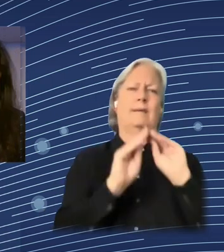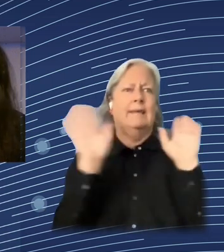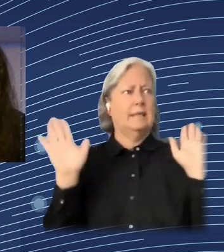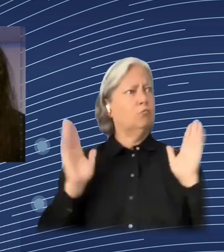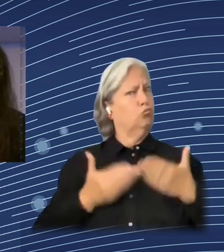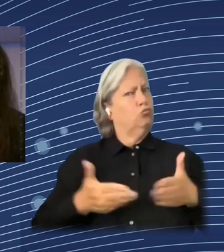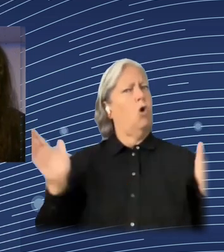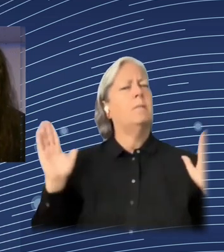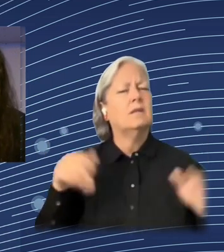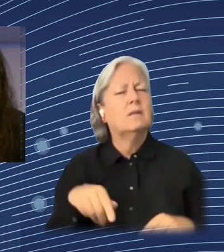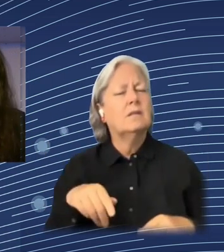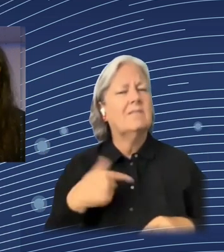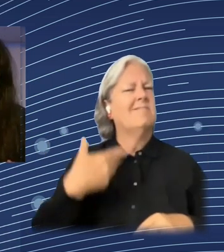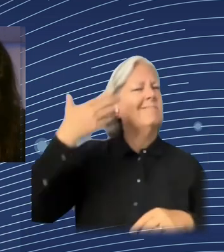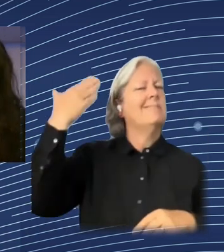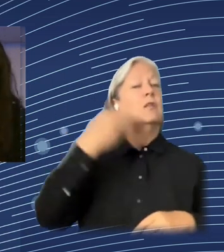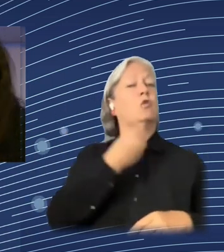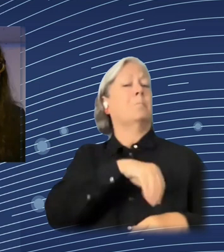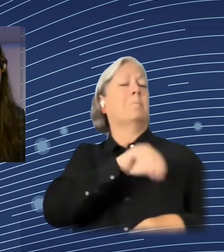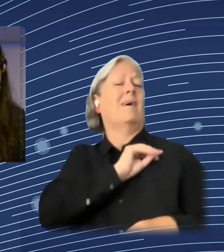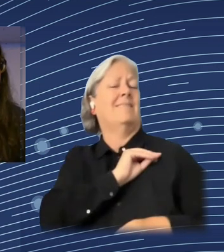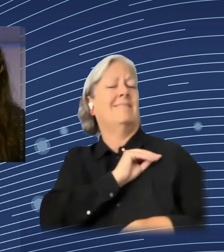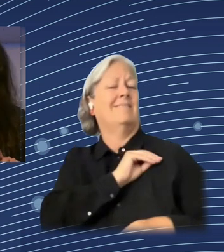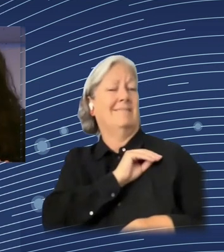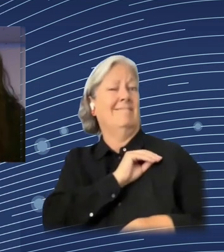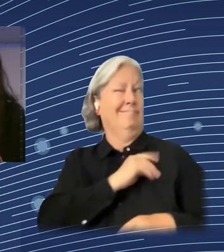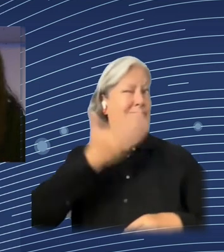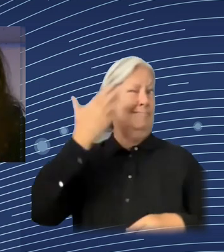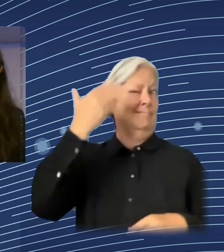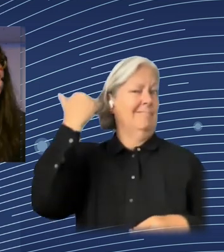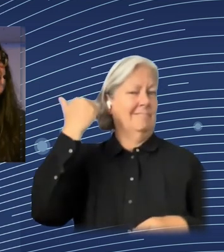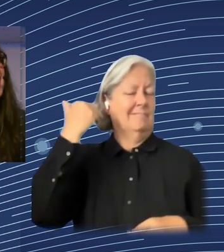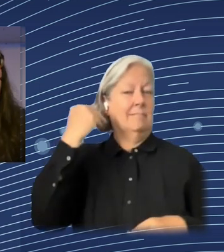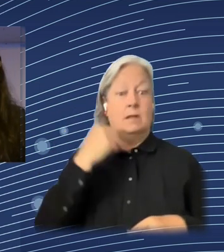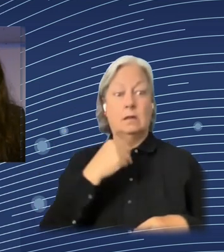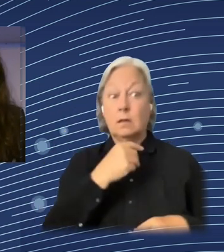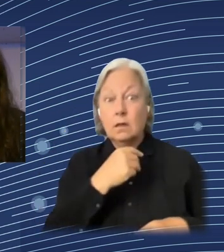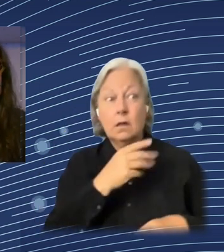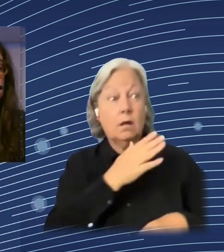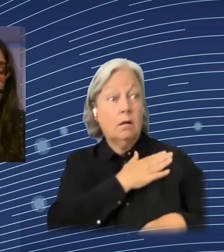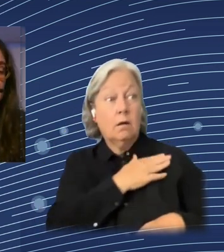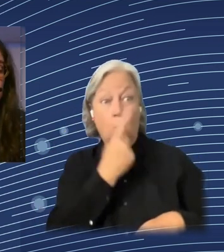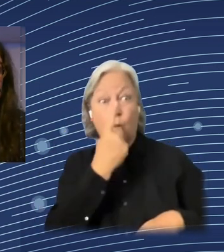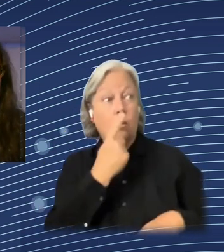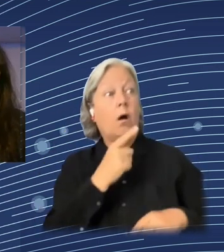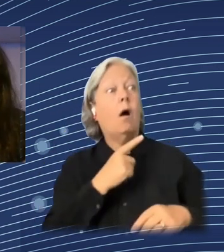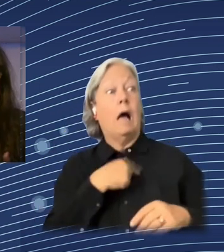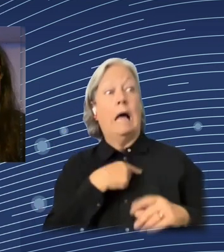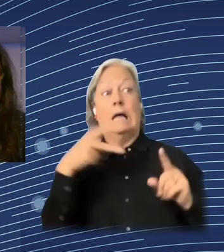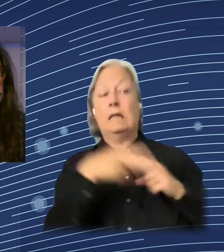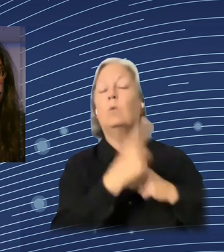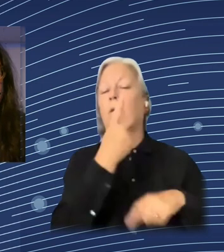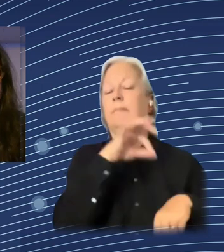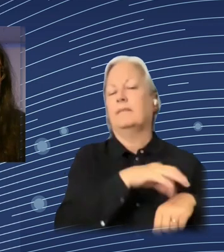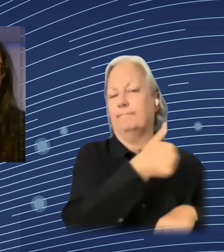for instance, we had a case in Spain, we have a case in 1 minute? Two minutes, okay. We have a case in Spain with a system